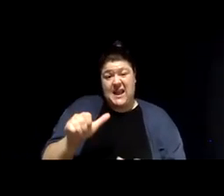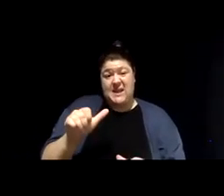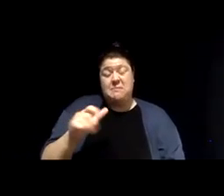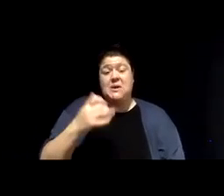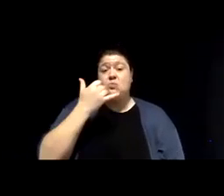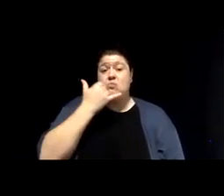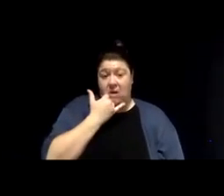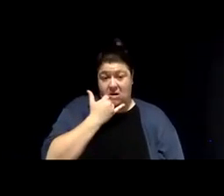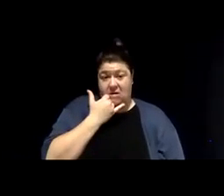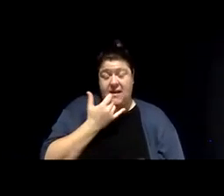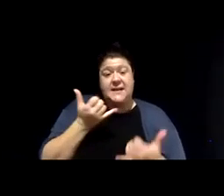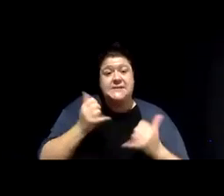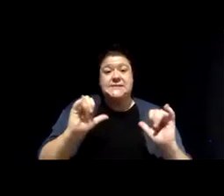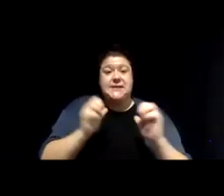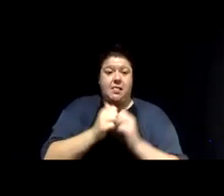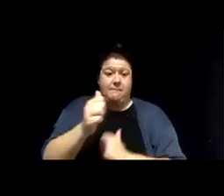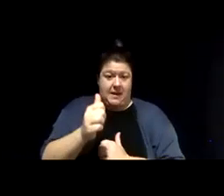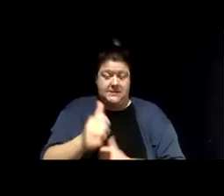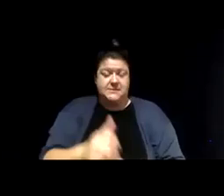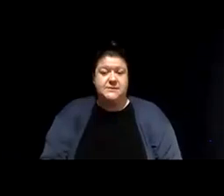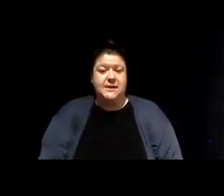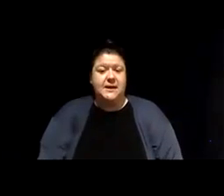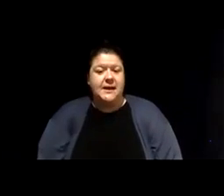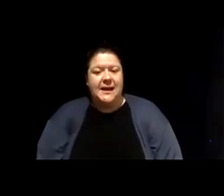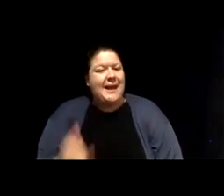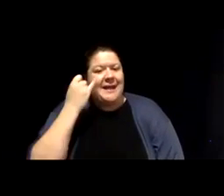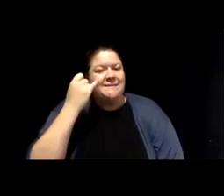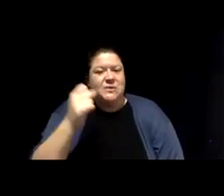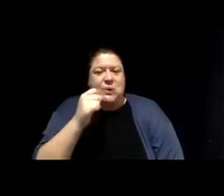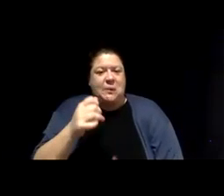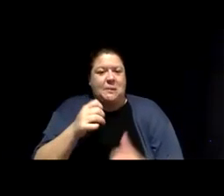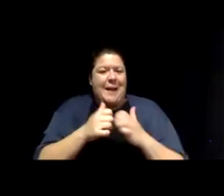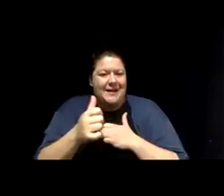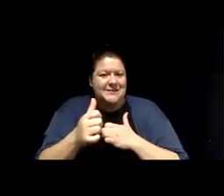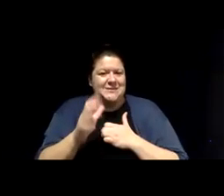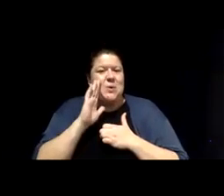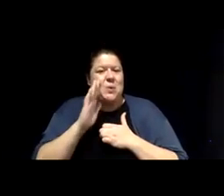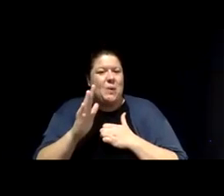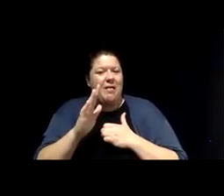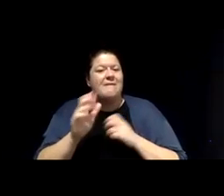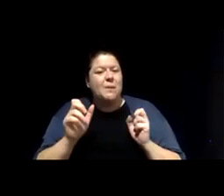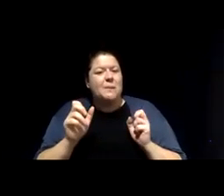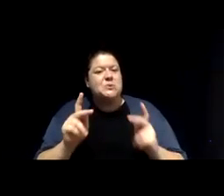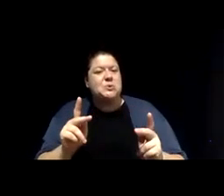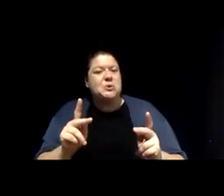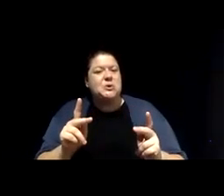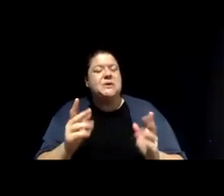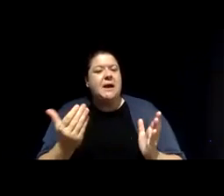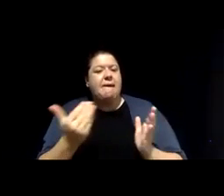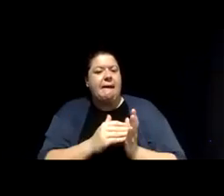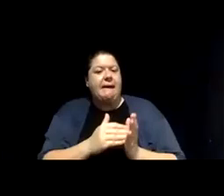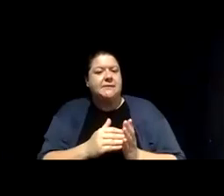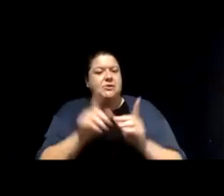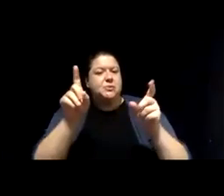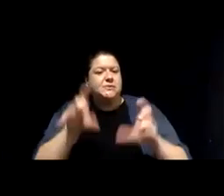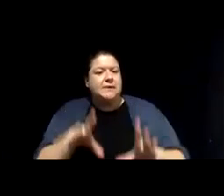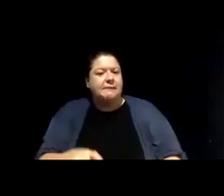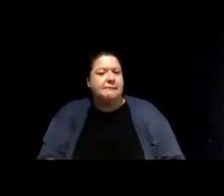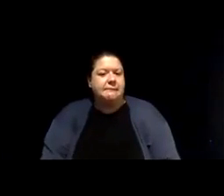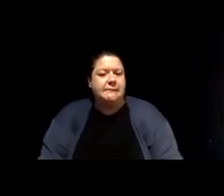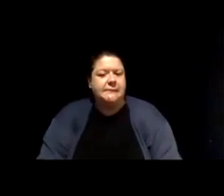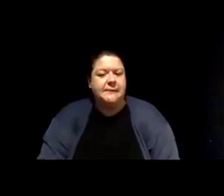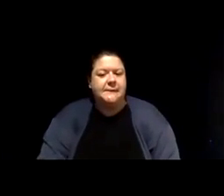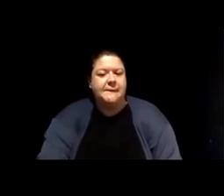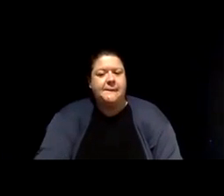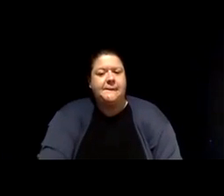incorrectly and still pass the test. If you do not pass the test, you are given an opportunity to retake it. Yes.